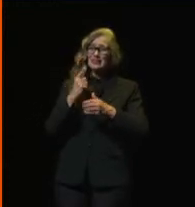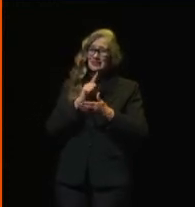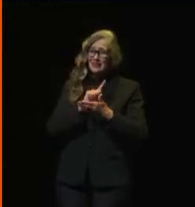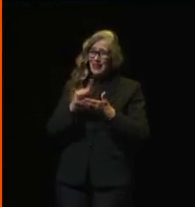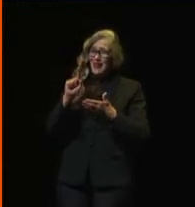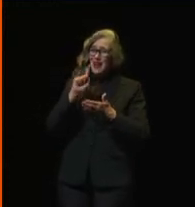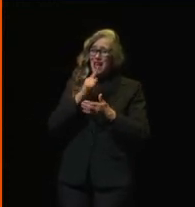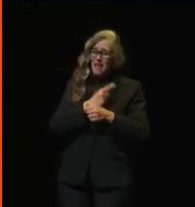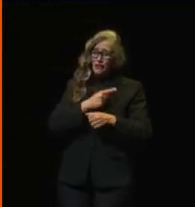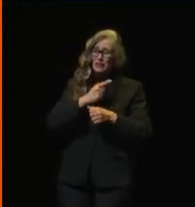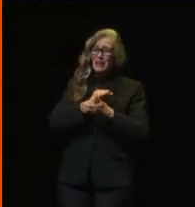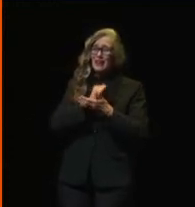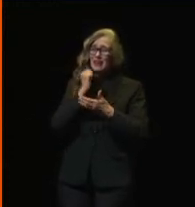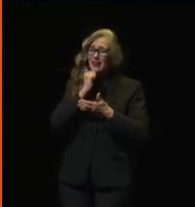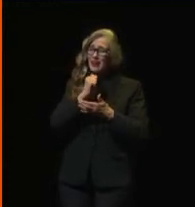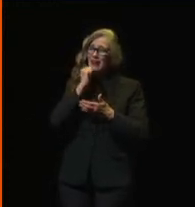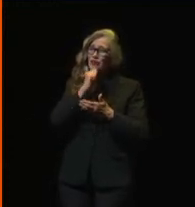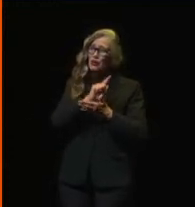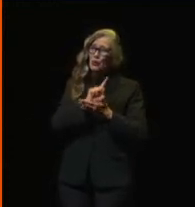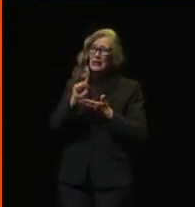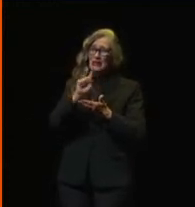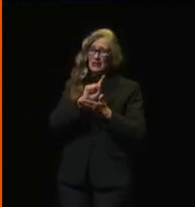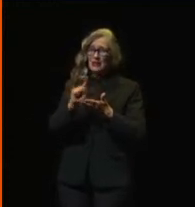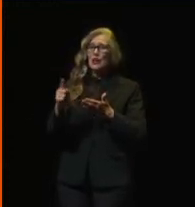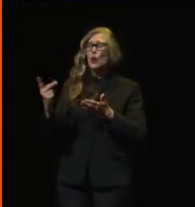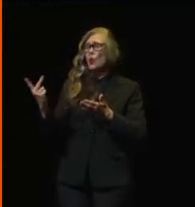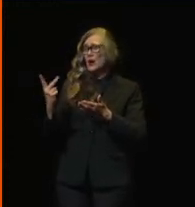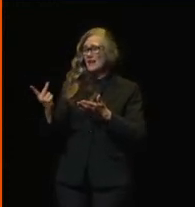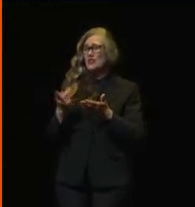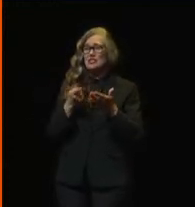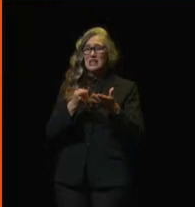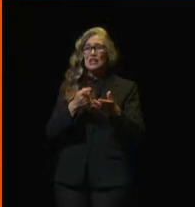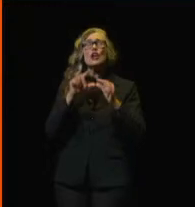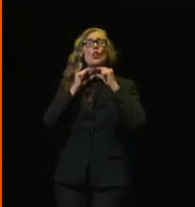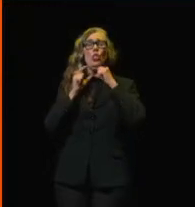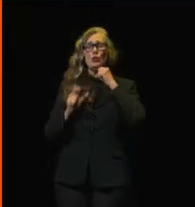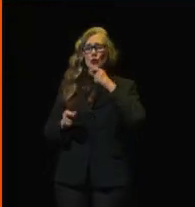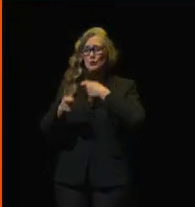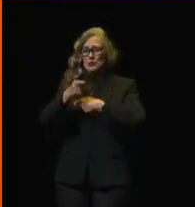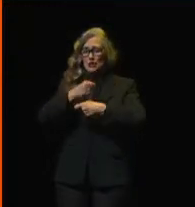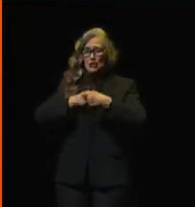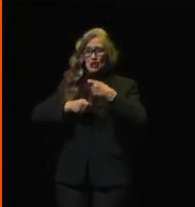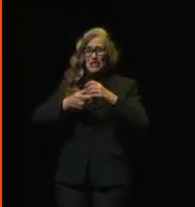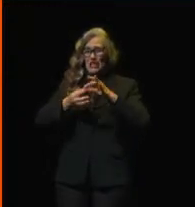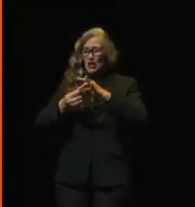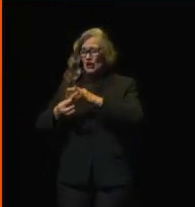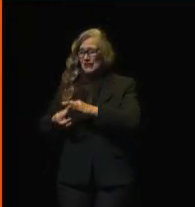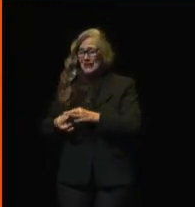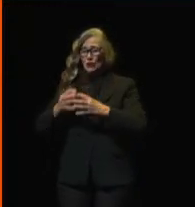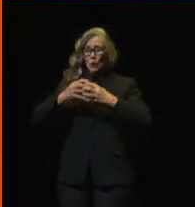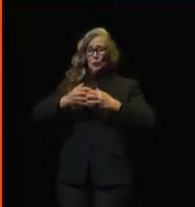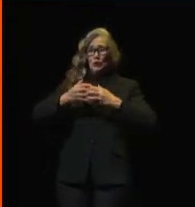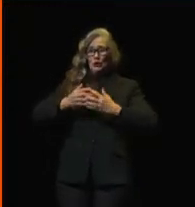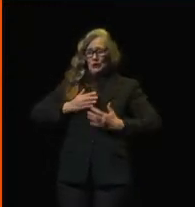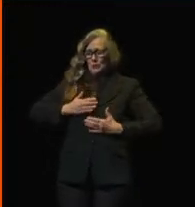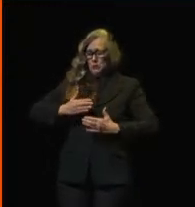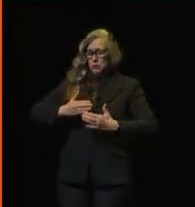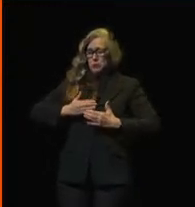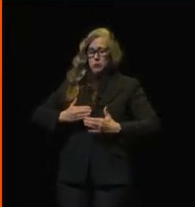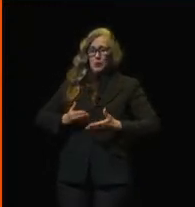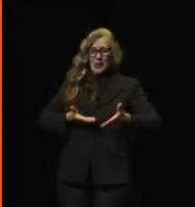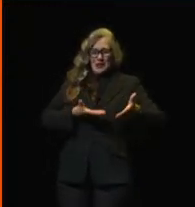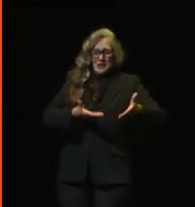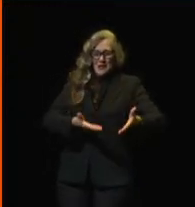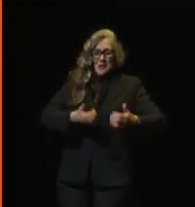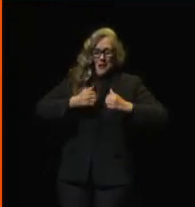there, suctioning secretions, changing the tubes, connecting to his ventilator, bathing and dressing Ady,